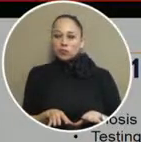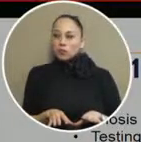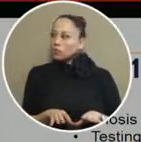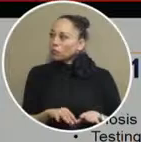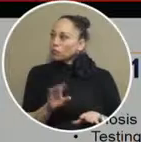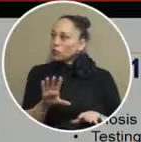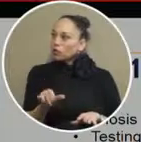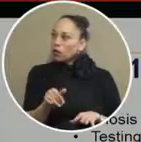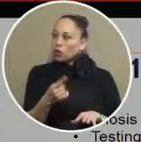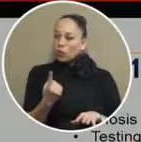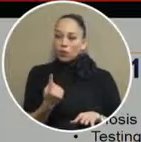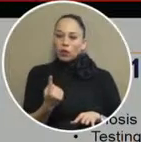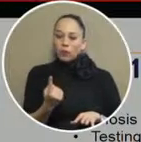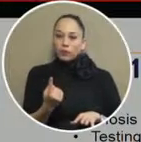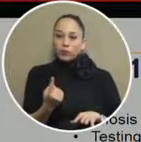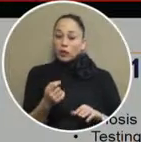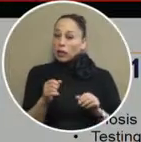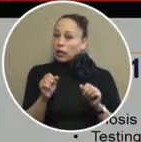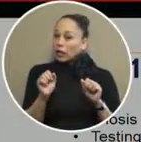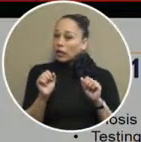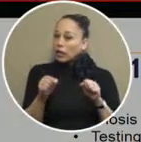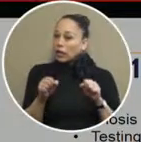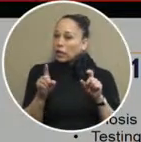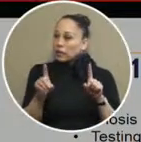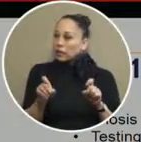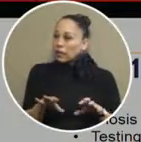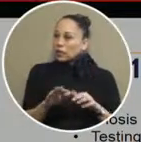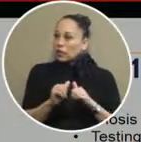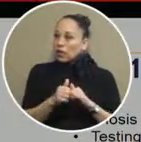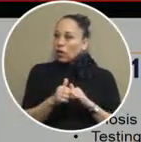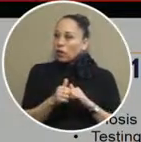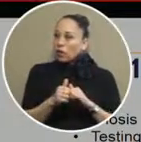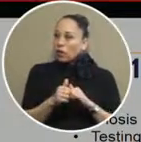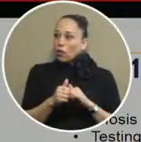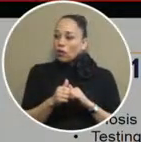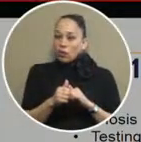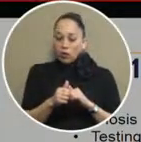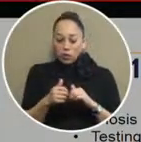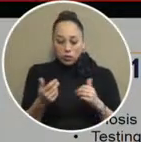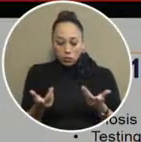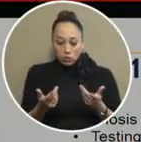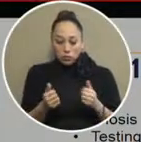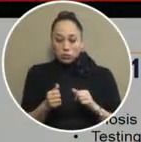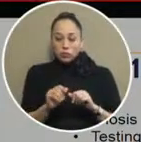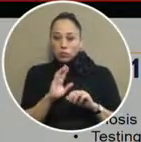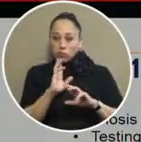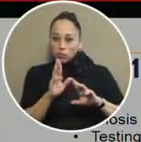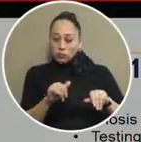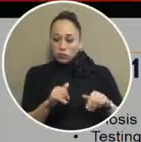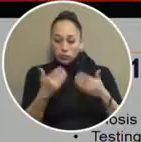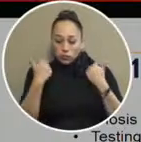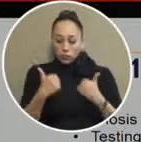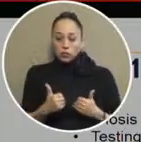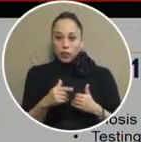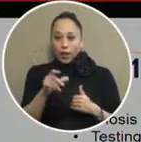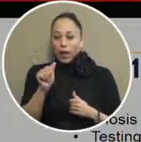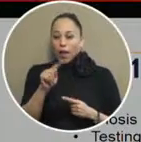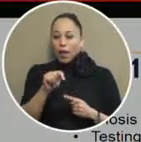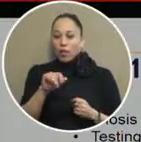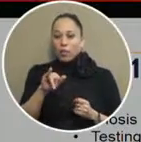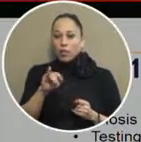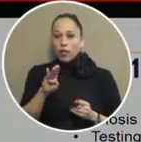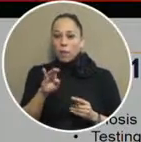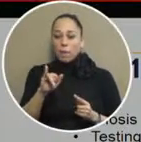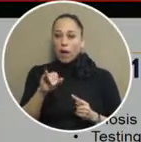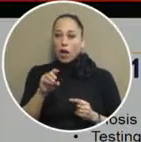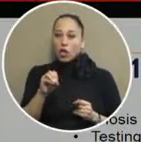The other way that we can test for the response of the body against the virus is doing antibody testing. There's 2 kinds